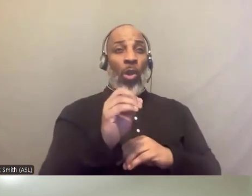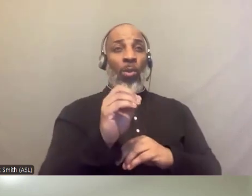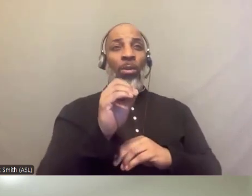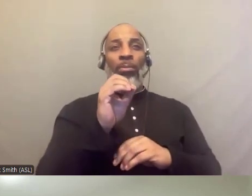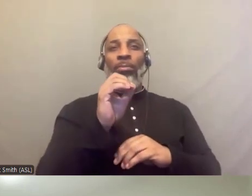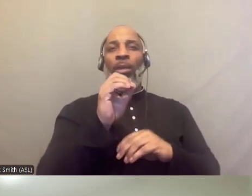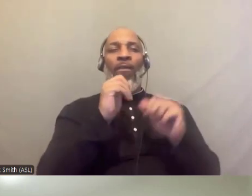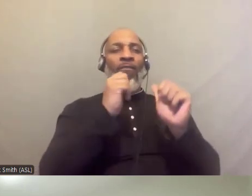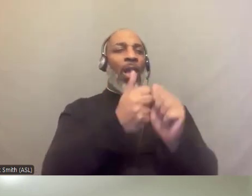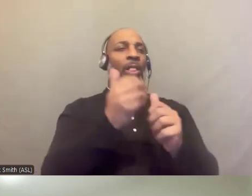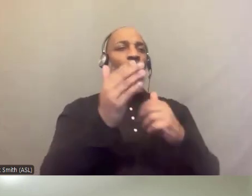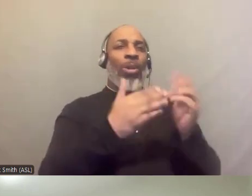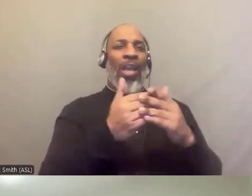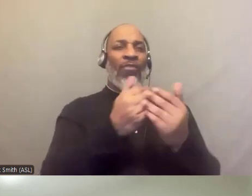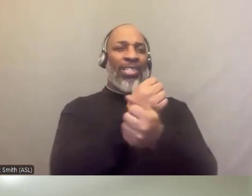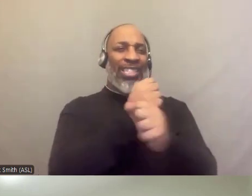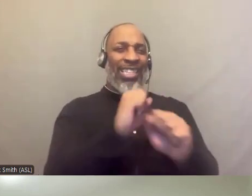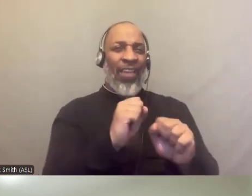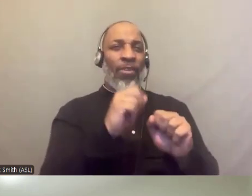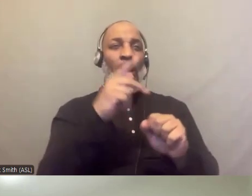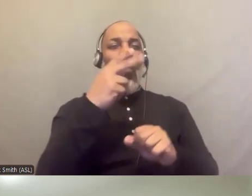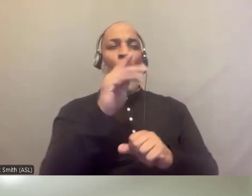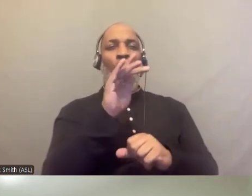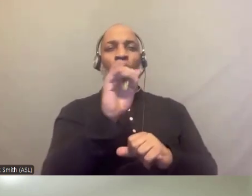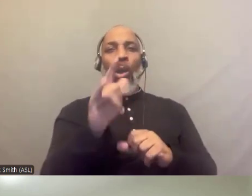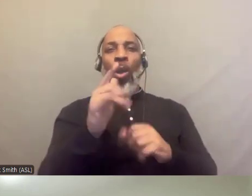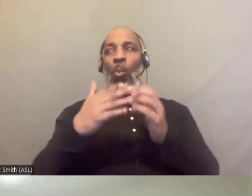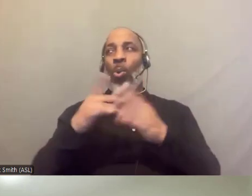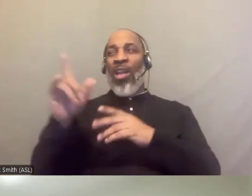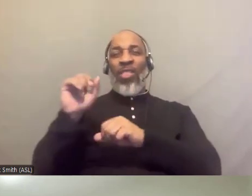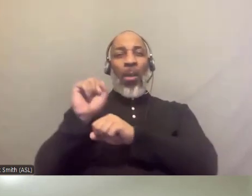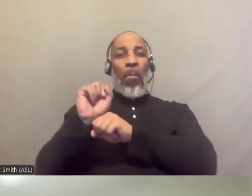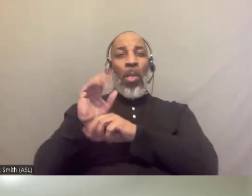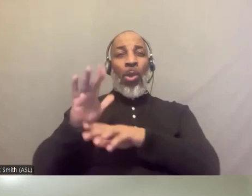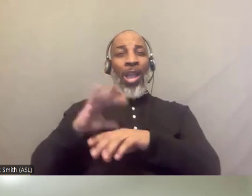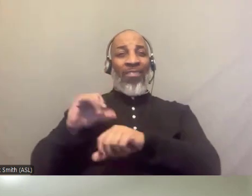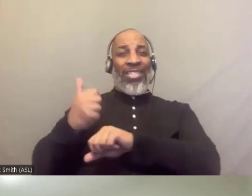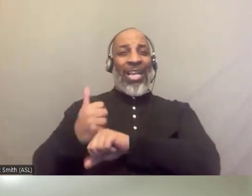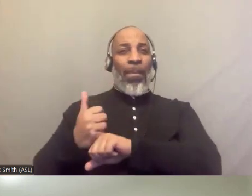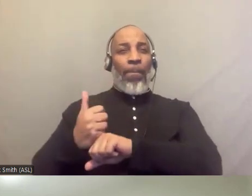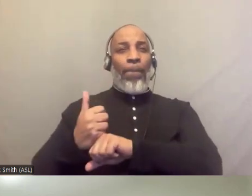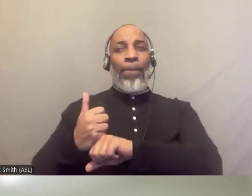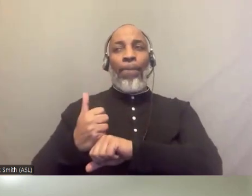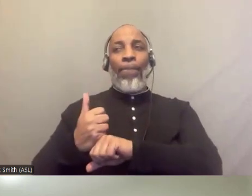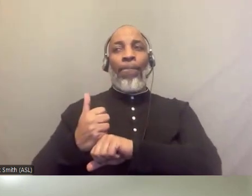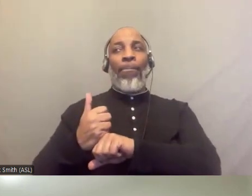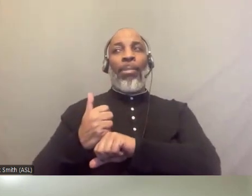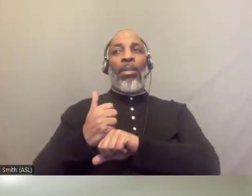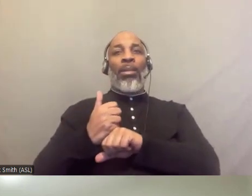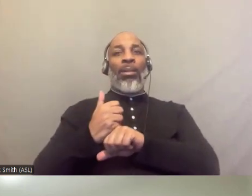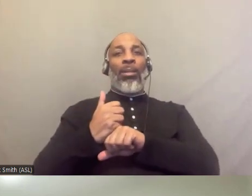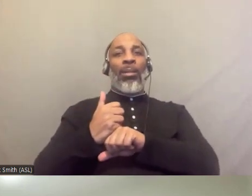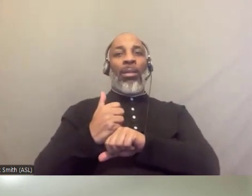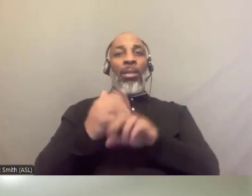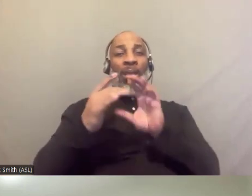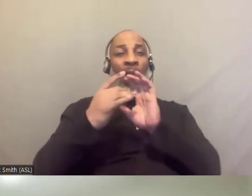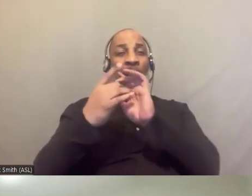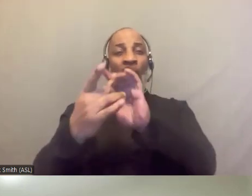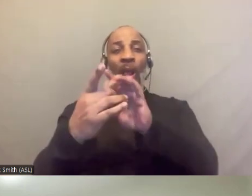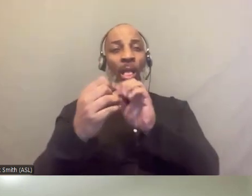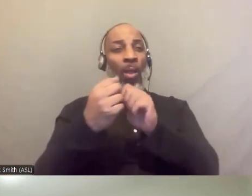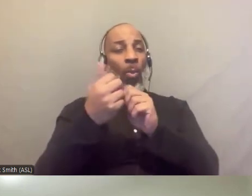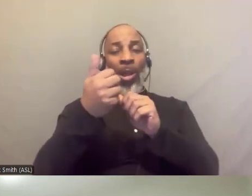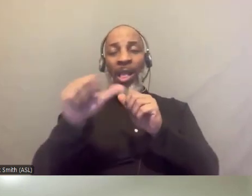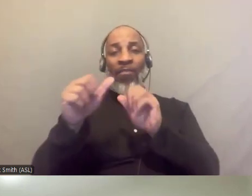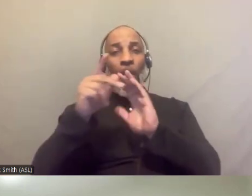whatever safety protocols the employer has in place. And you have to do so in line with whatever policies and